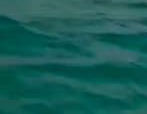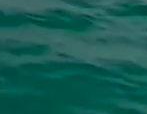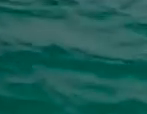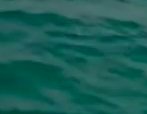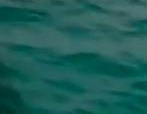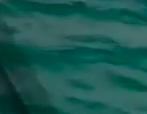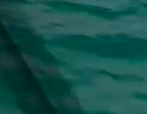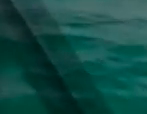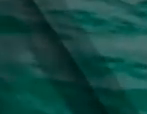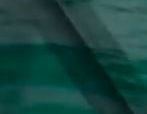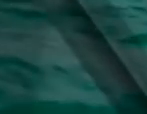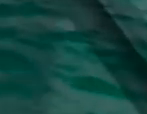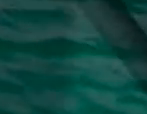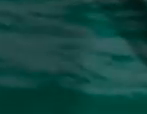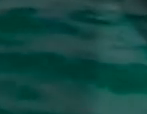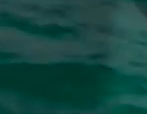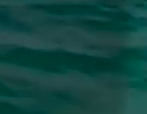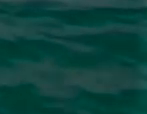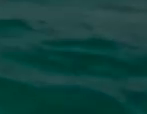Time now for weather.